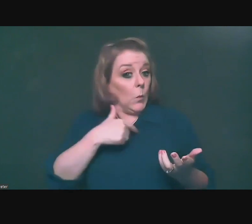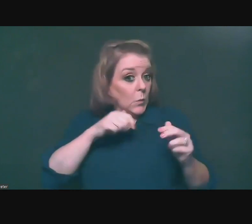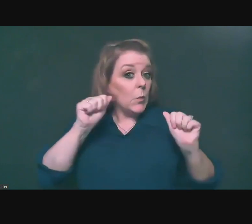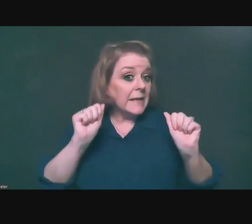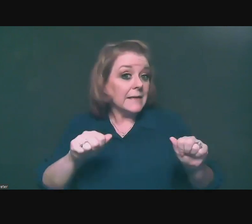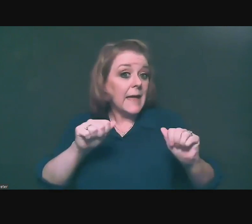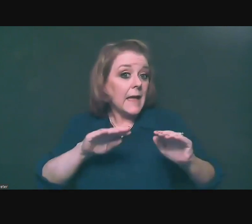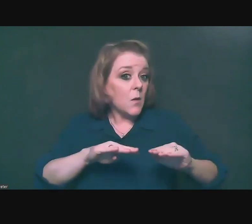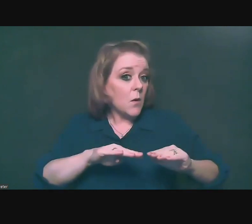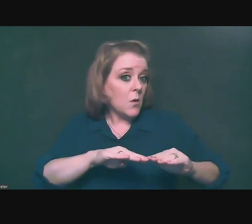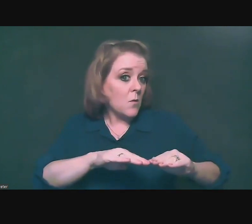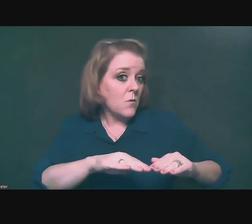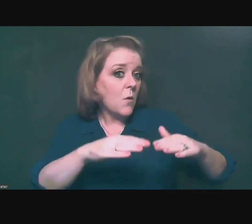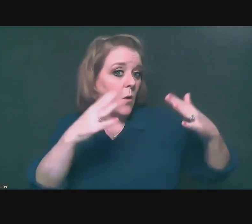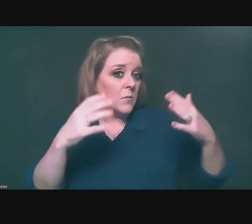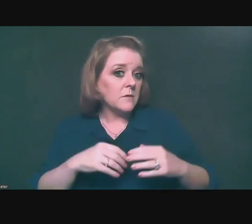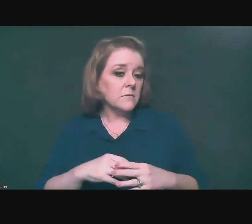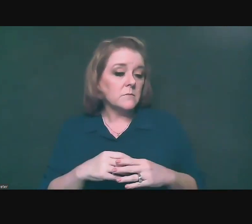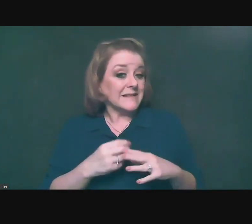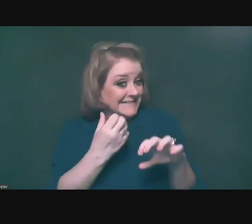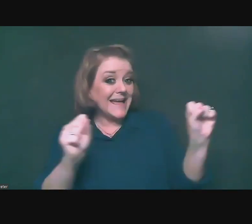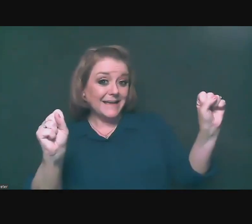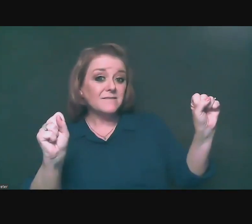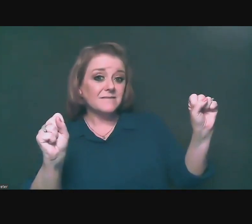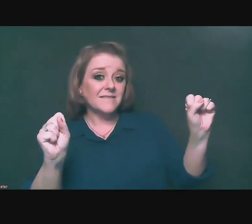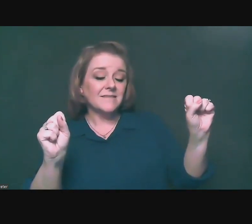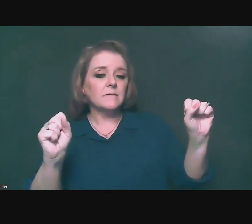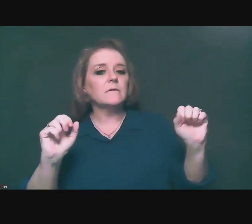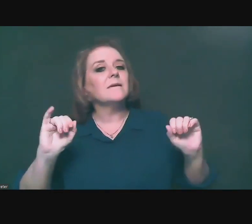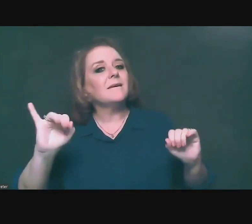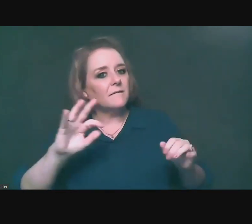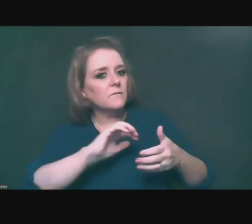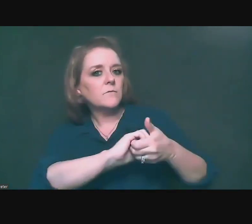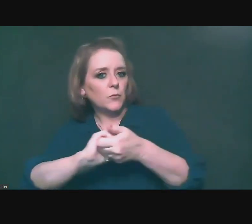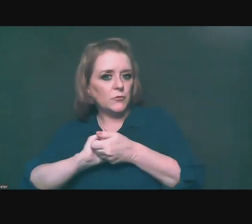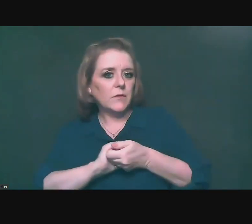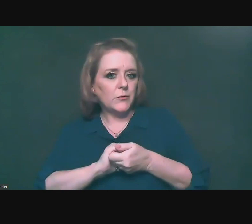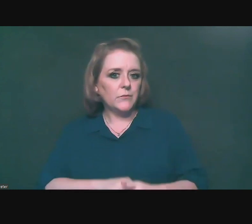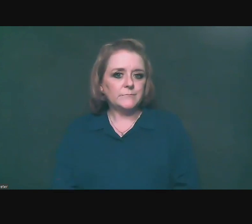we can do it safely together.